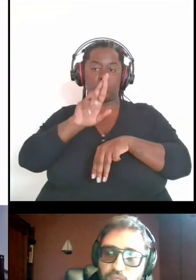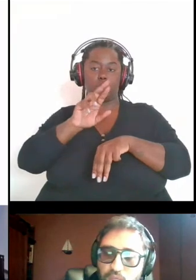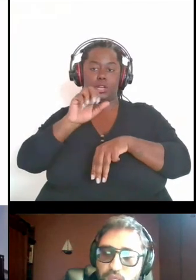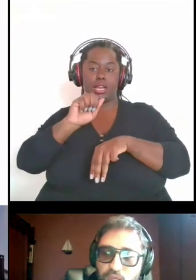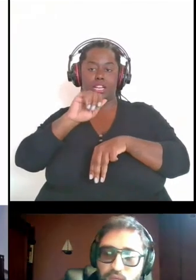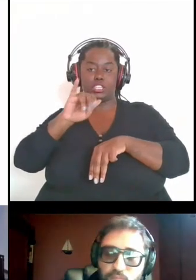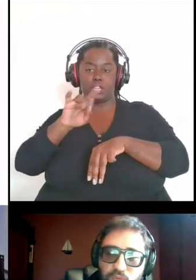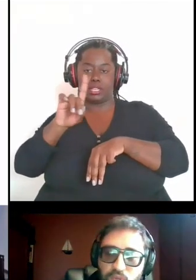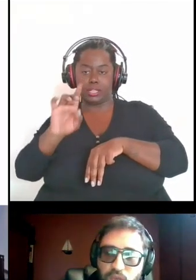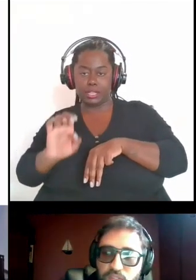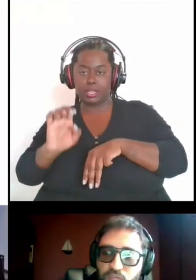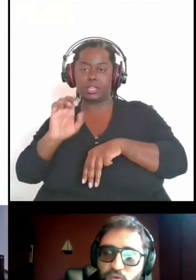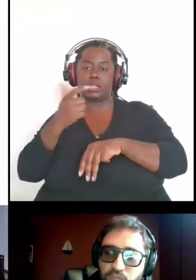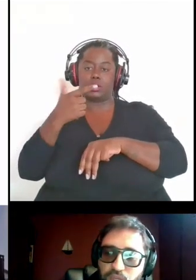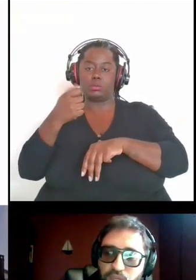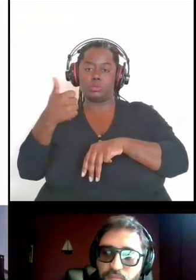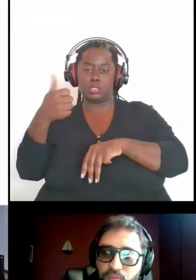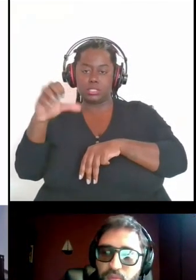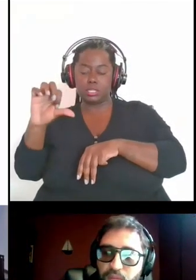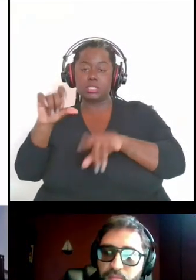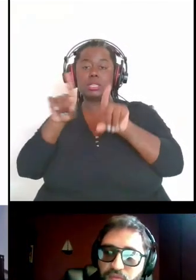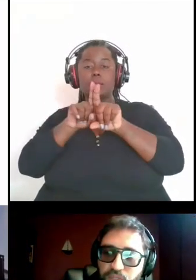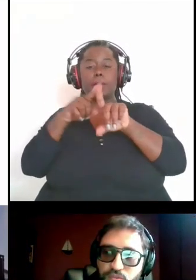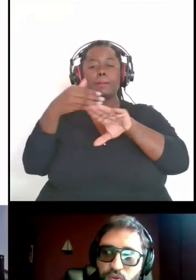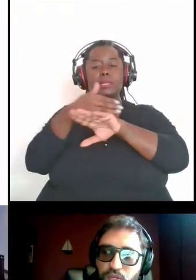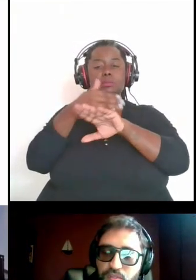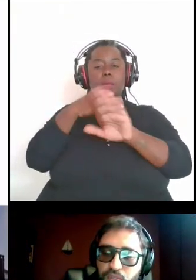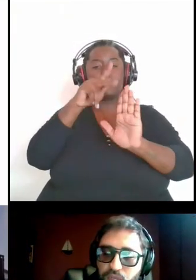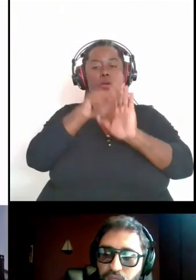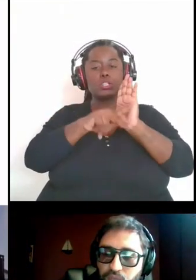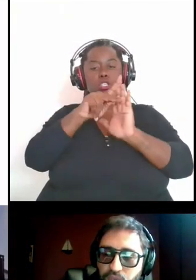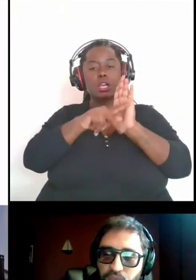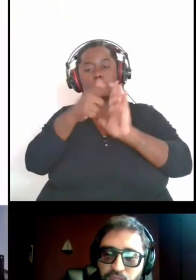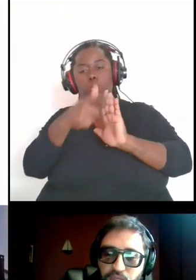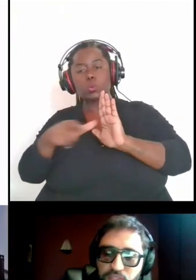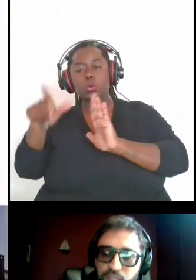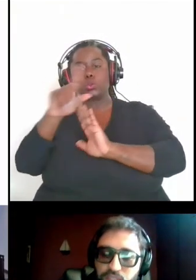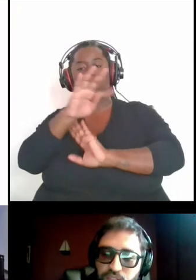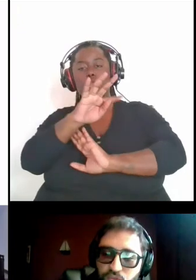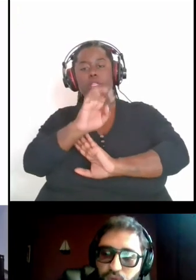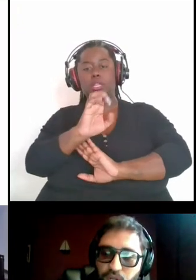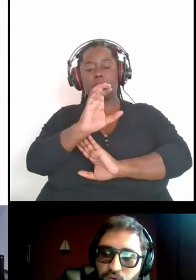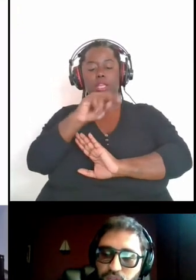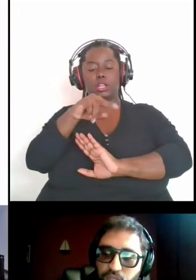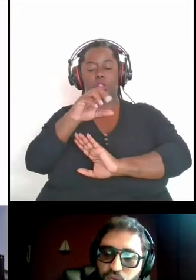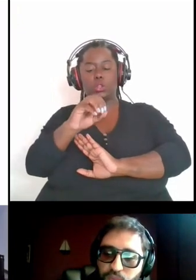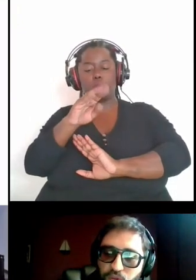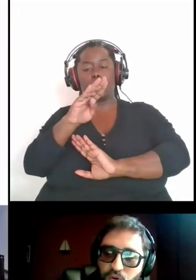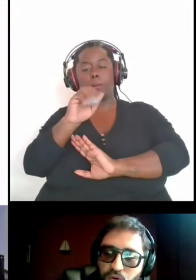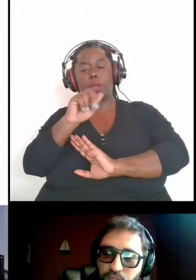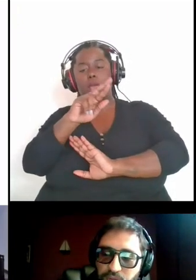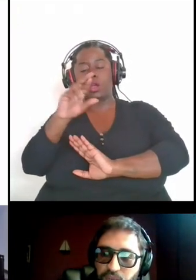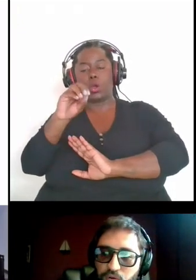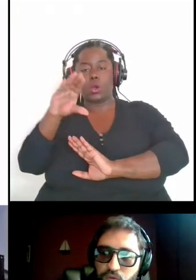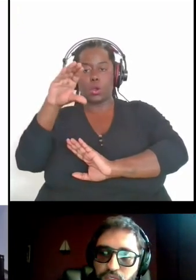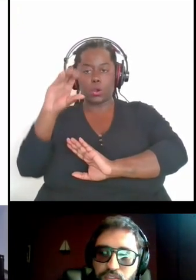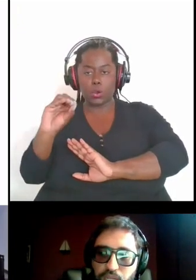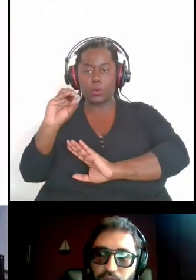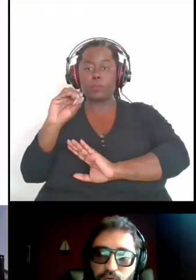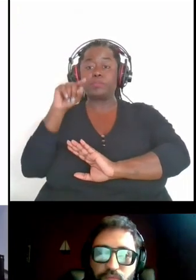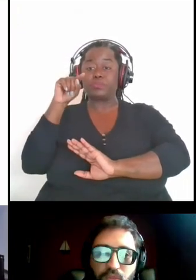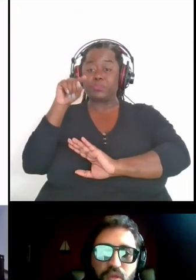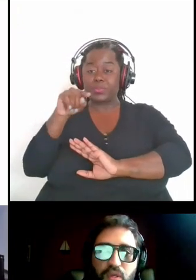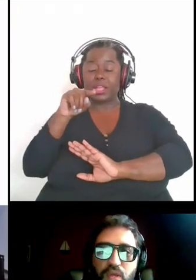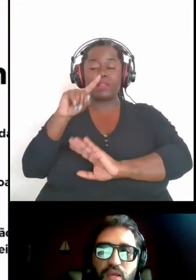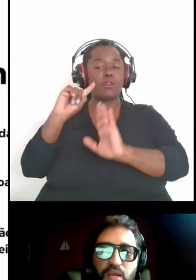in 2016. I also participated in detecting the Cobra protest at the foundation La